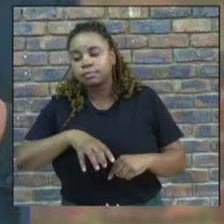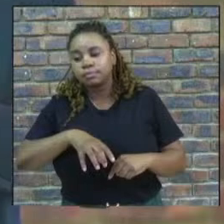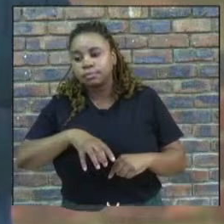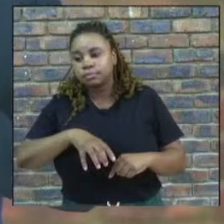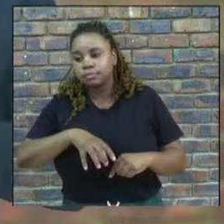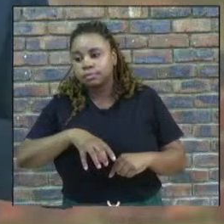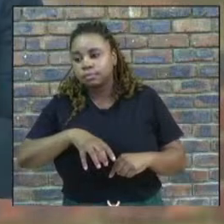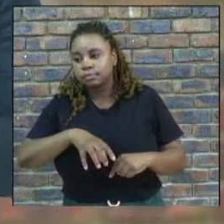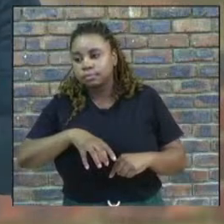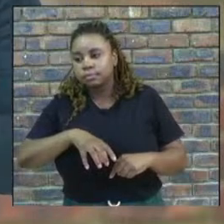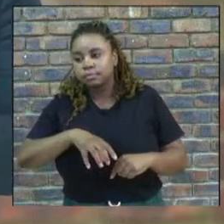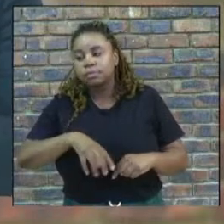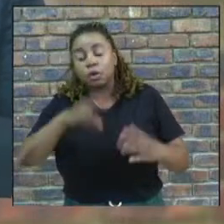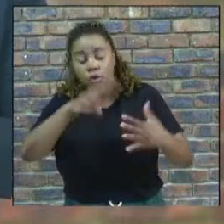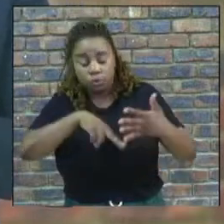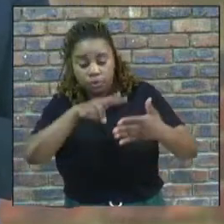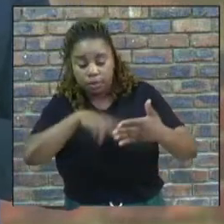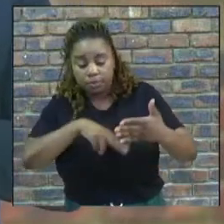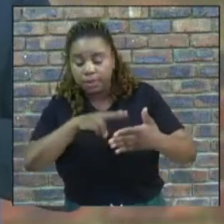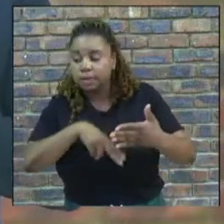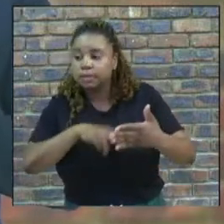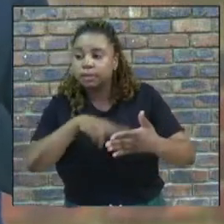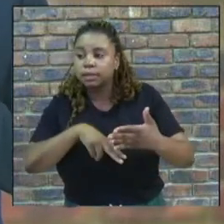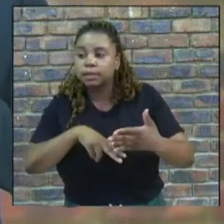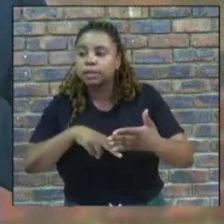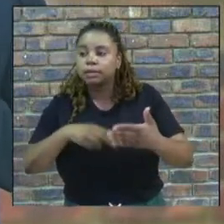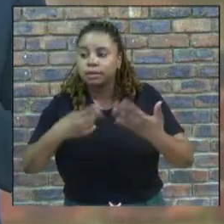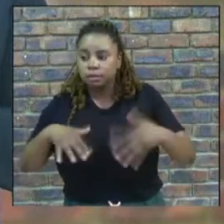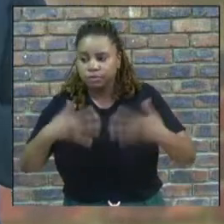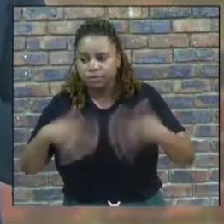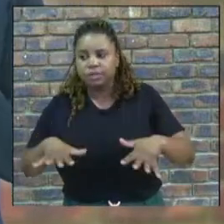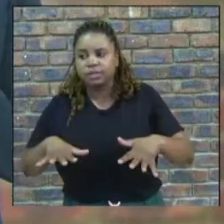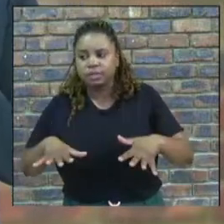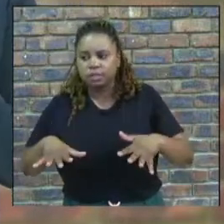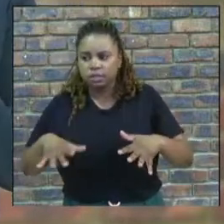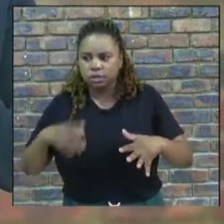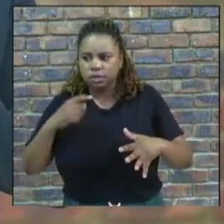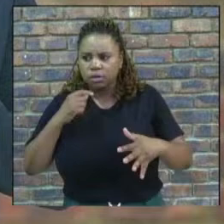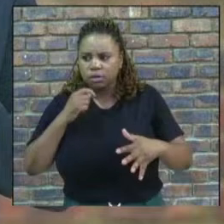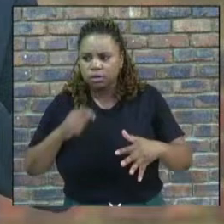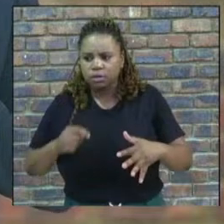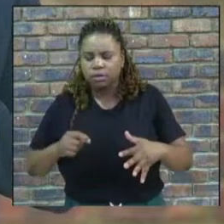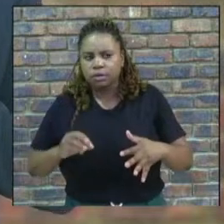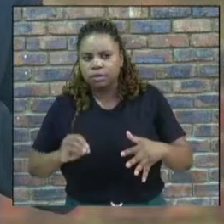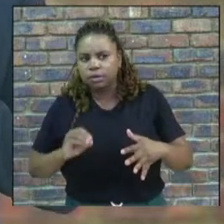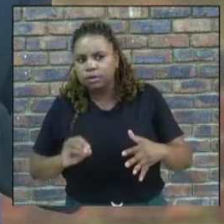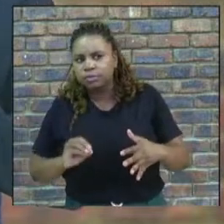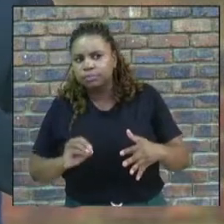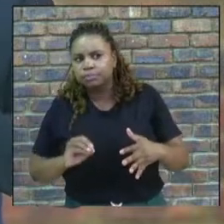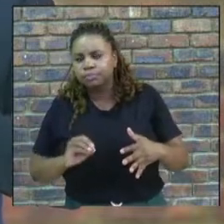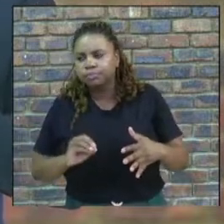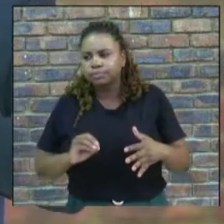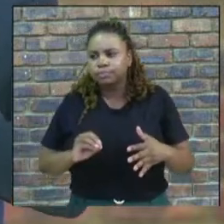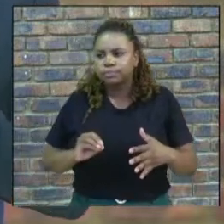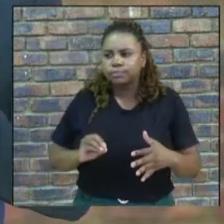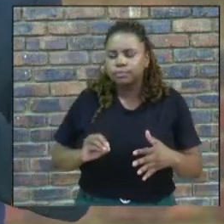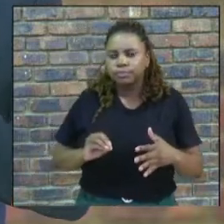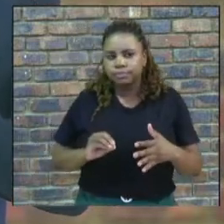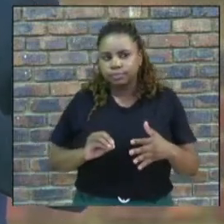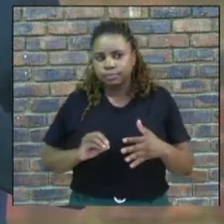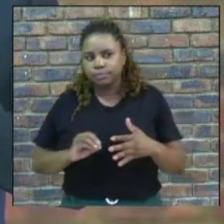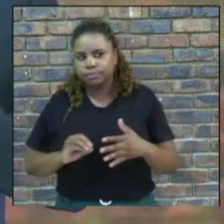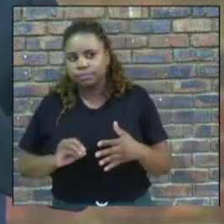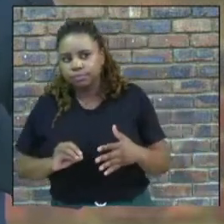bill and nalidi commencing mola in terms of the way by